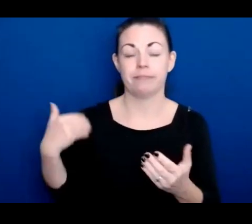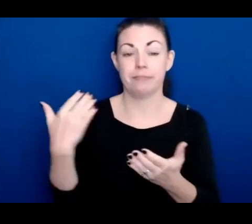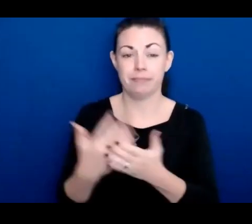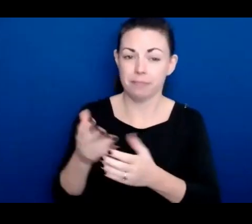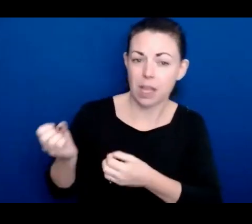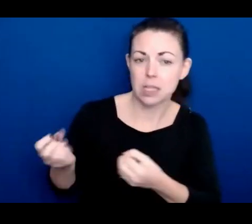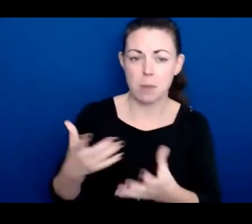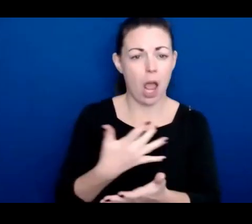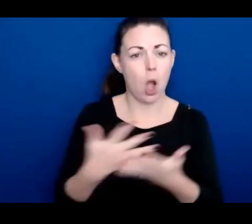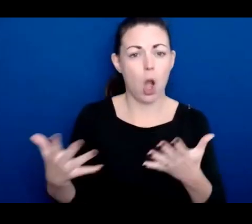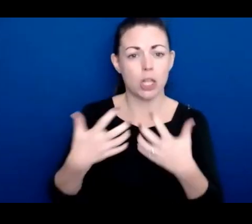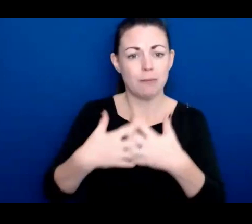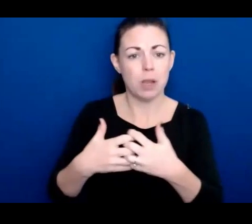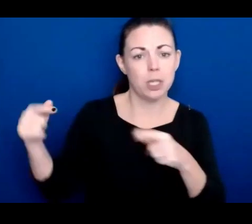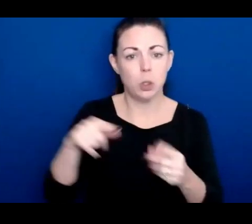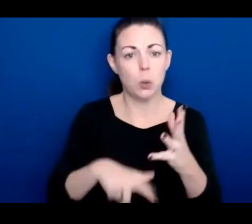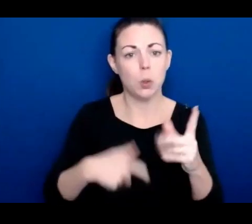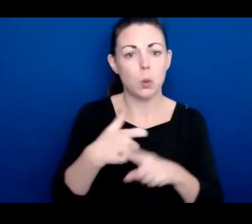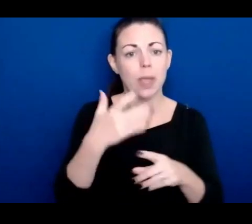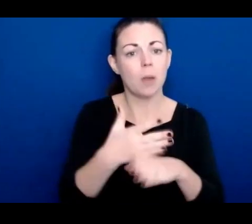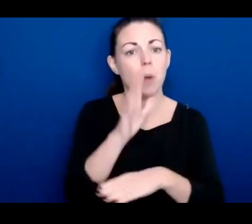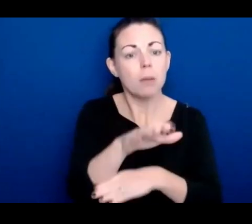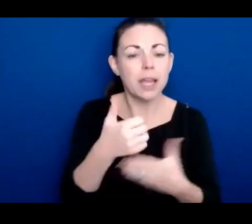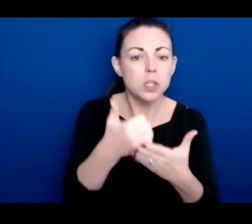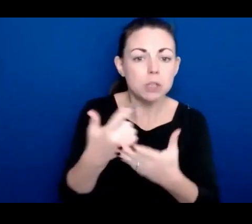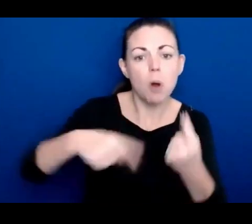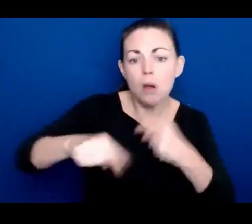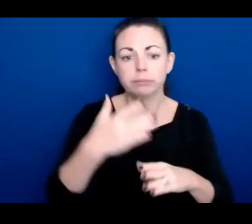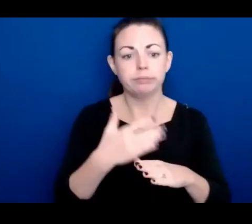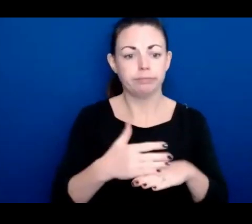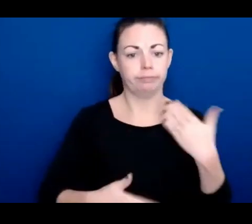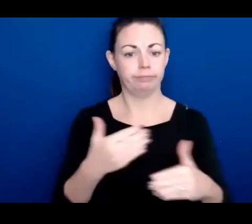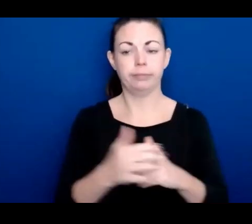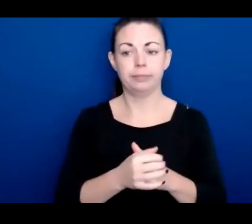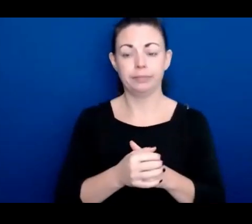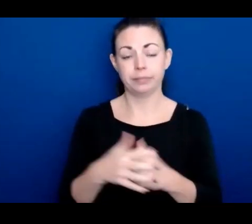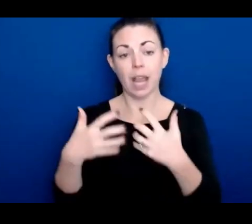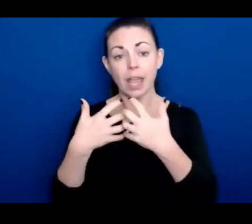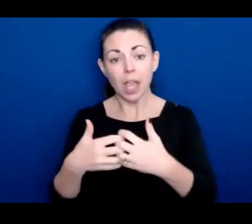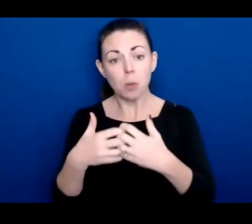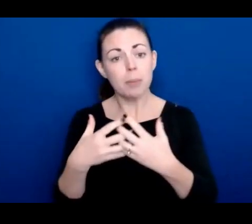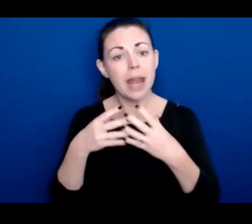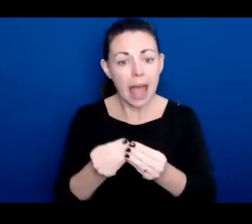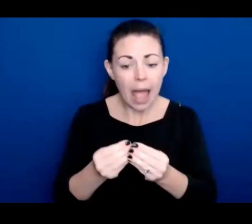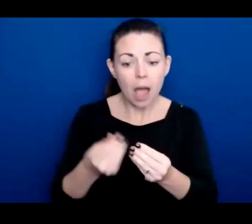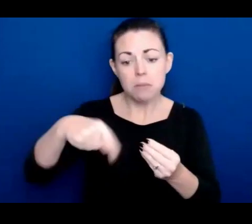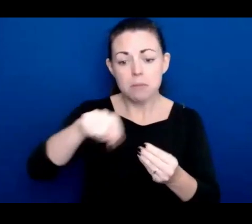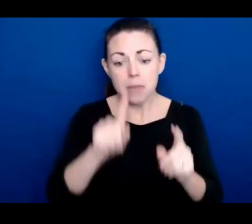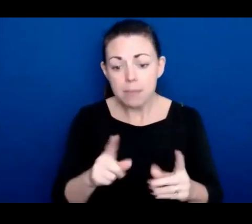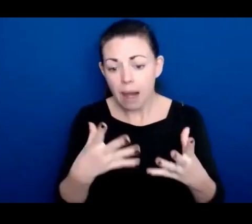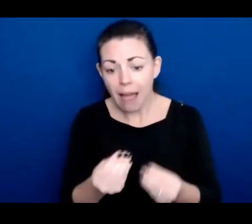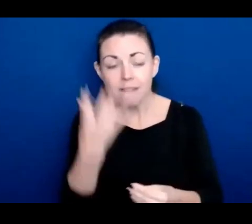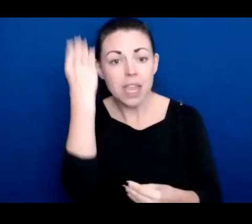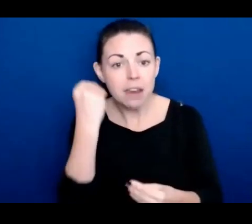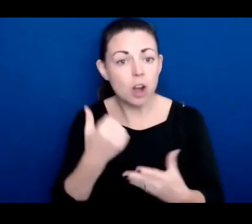equipment into the UK workplace. So to set the scene, the equipment helps people with hearing loss communicate more easily in